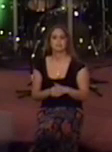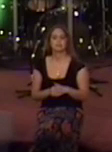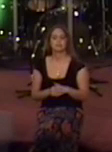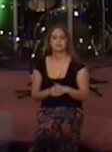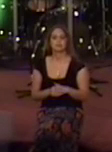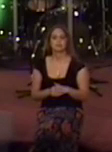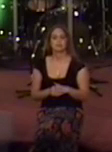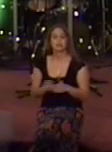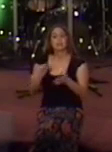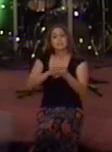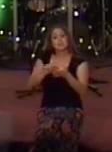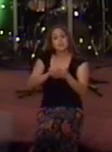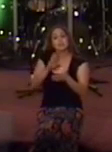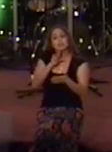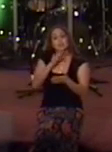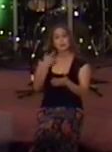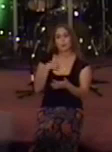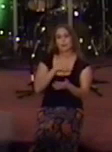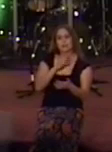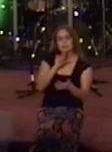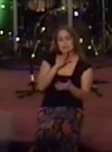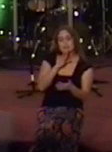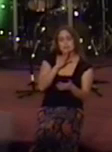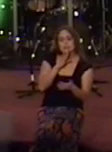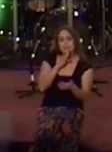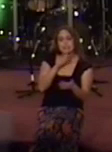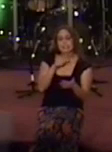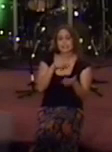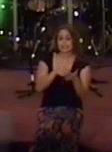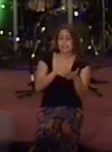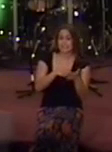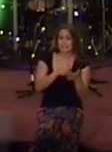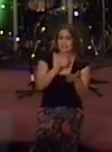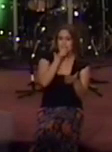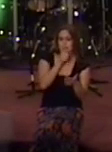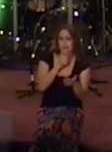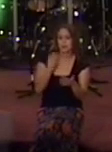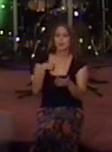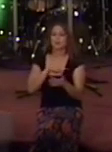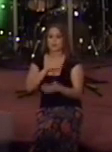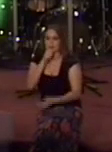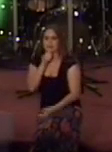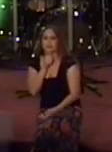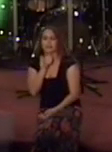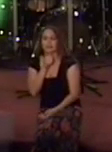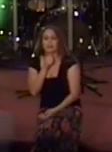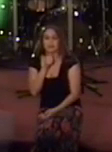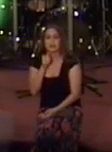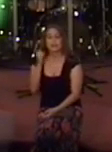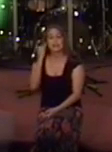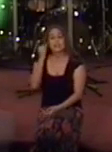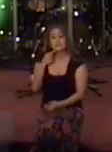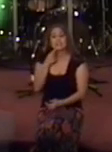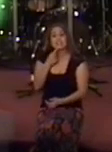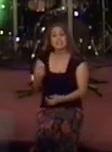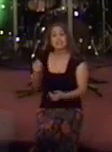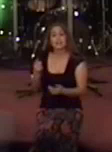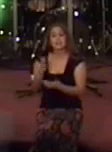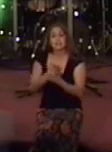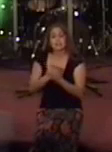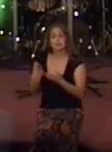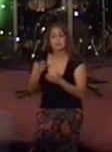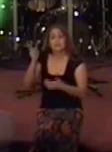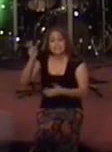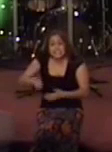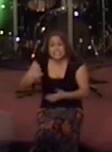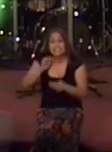Where the scriptures speak, we speak. Where the scriptures are silent, we're silent. In other words, if we're going to tell you something you absolutely need in